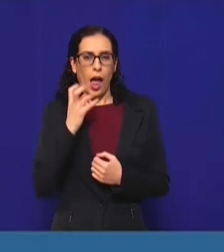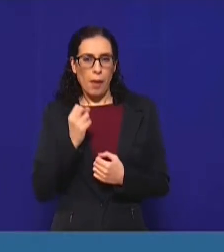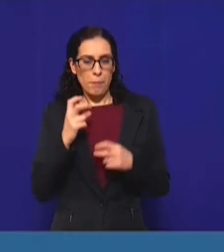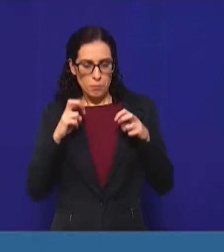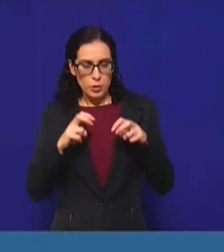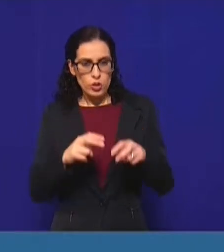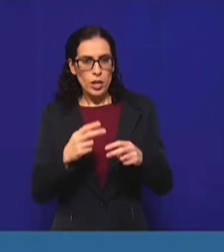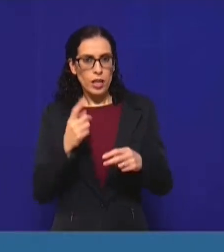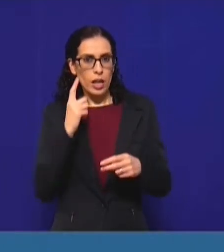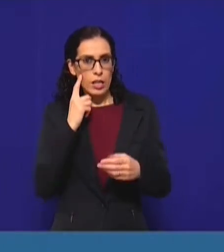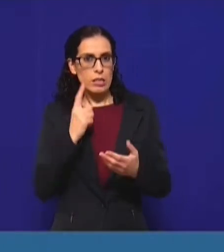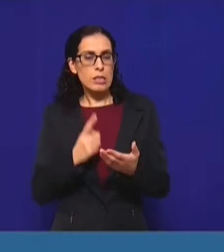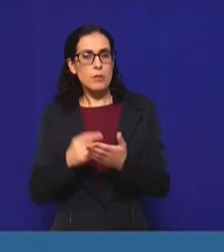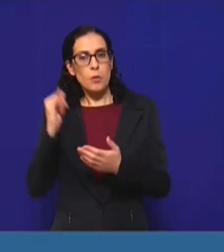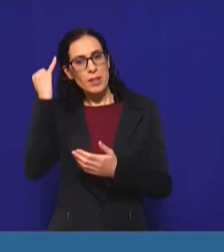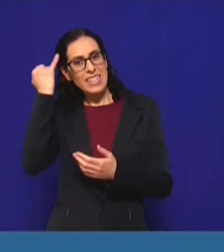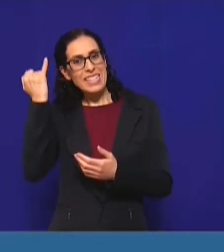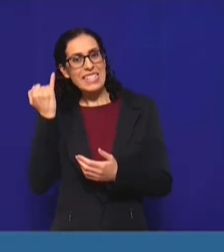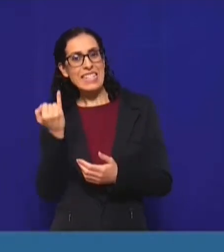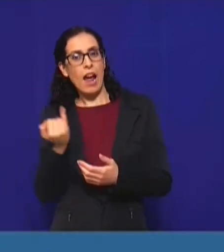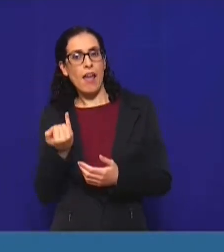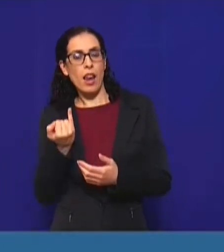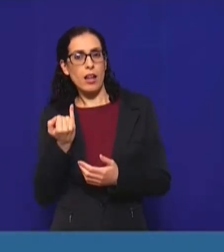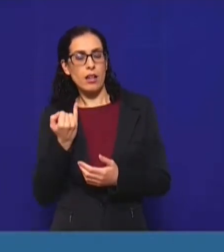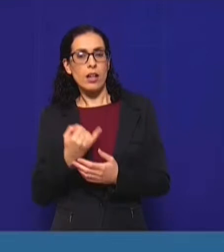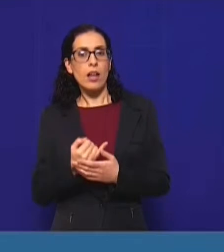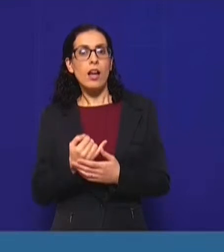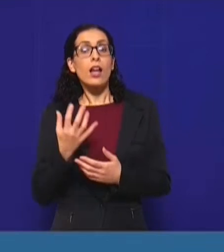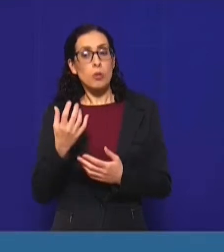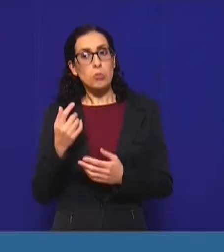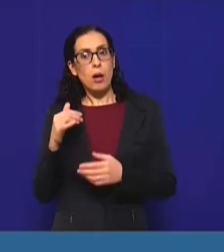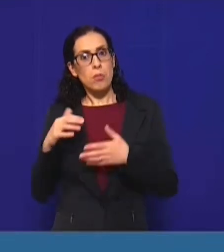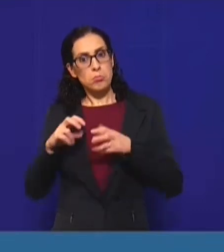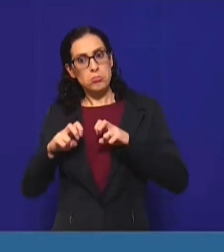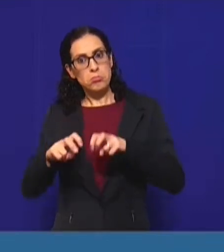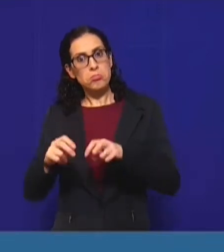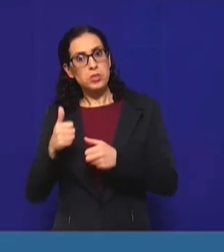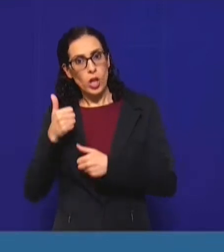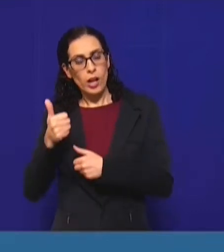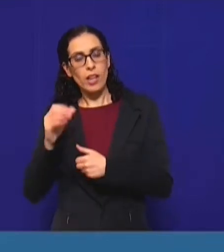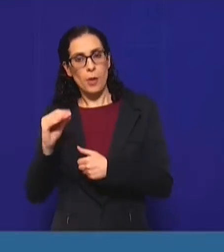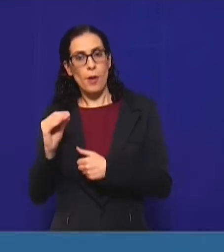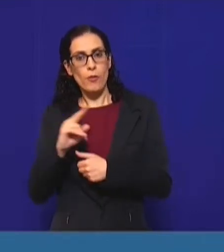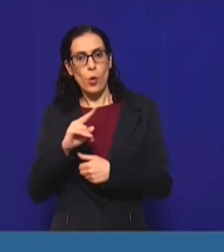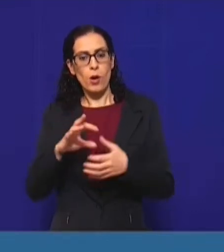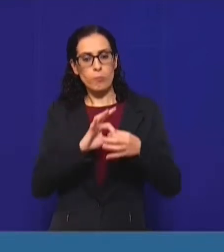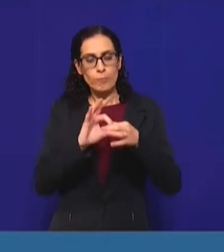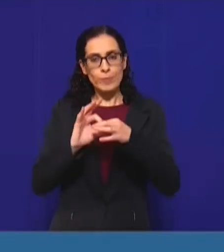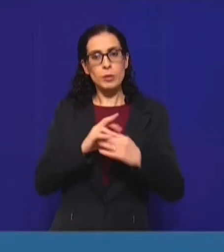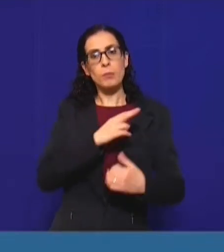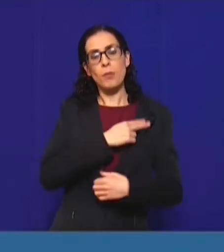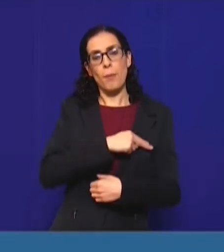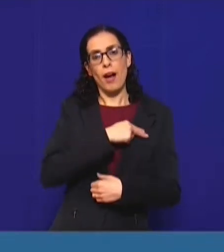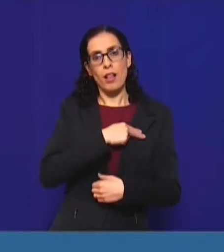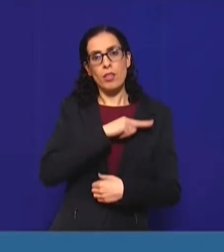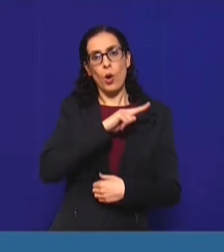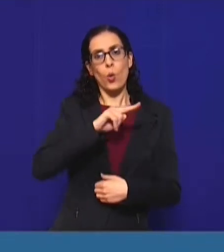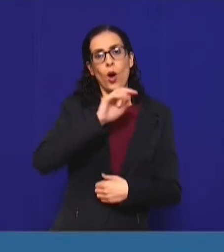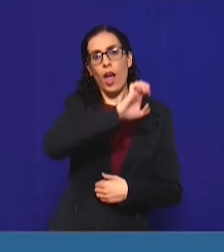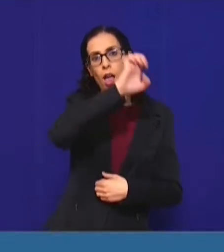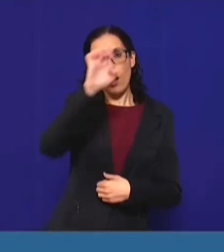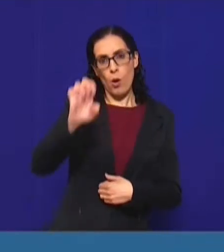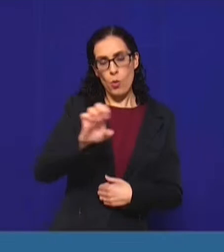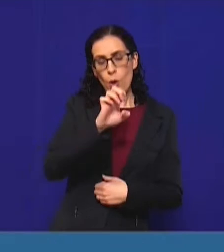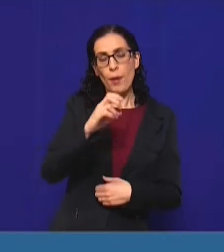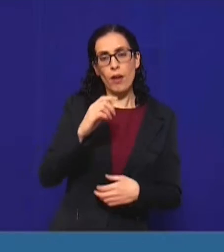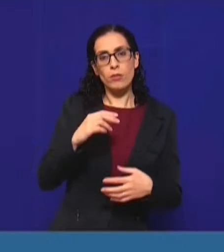qegħdin joħorġu minn Iżrael li huma indikazzjonijiet li huma tajbin, allura aħna Malta flimkien ma' pajjiżi oħra Ewropej nkunu qegħdin